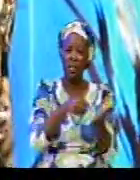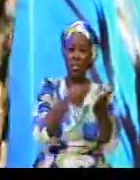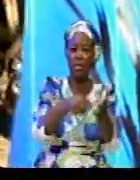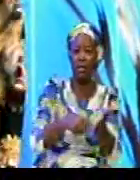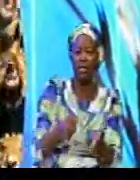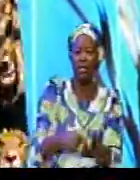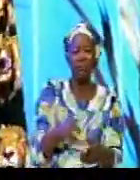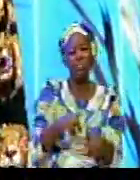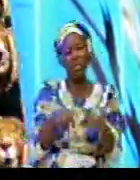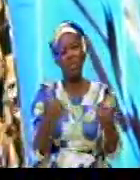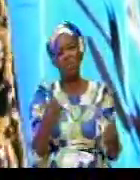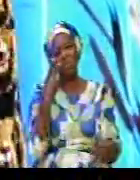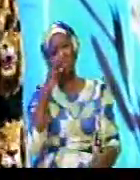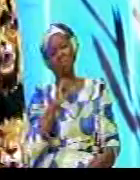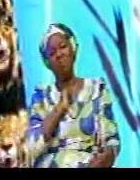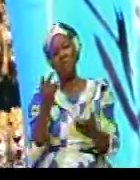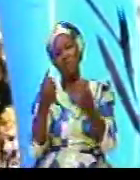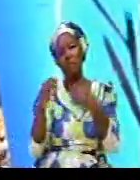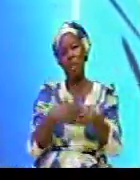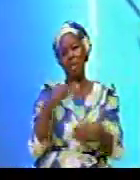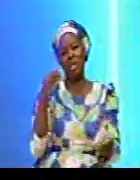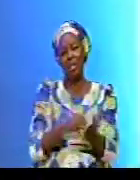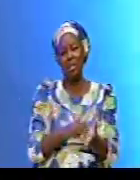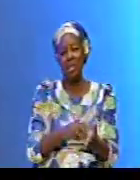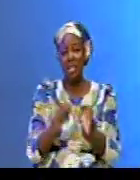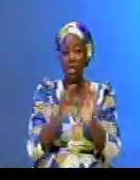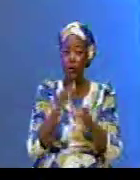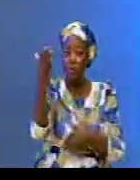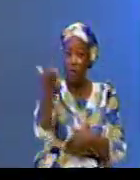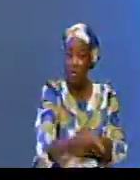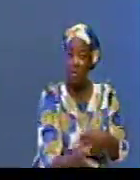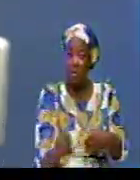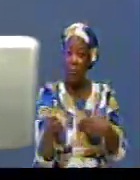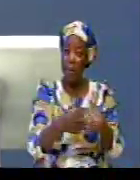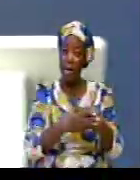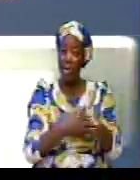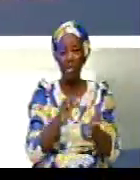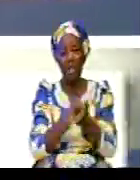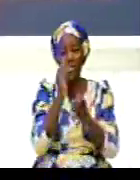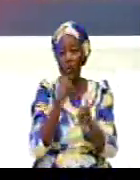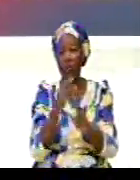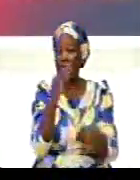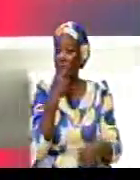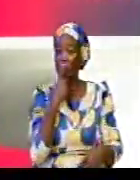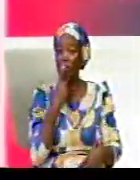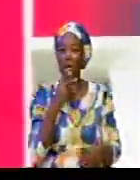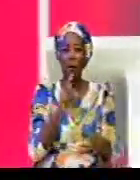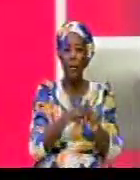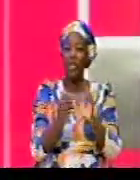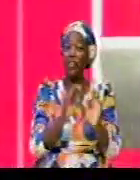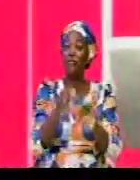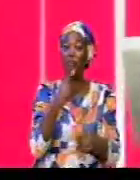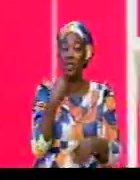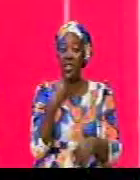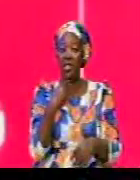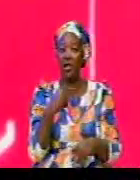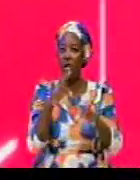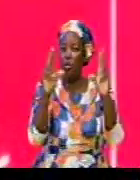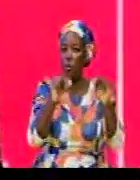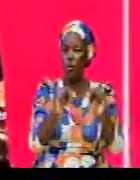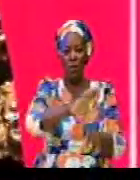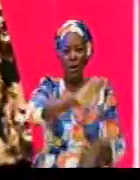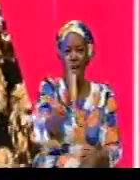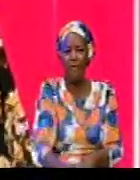said, and they told us days and days, but they have come again. If you welcome them back, that's the word of